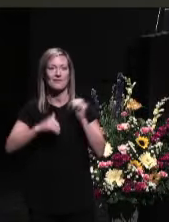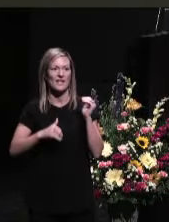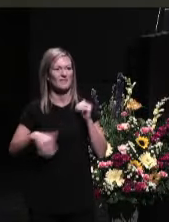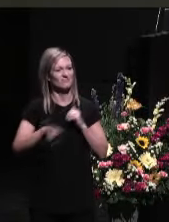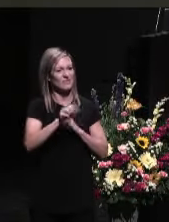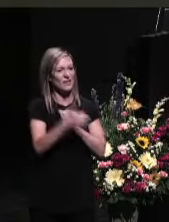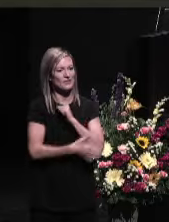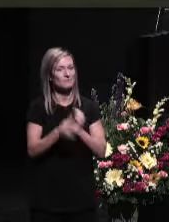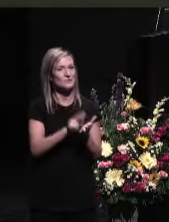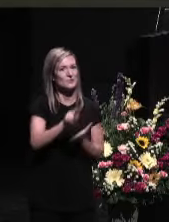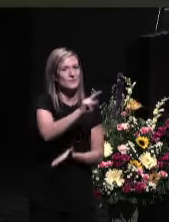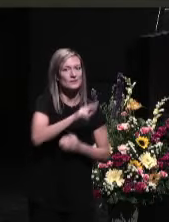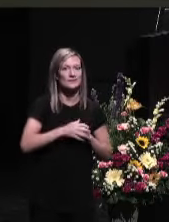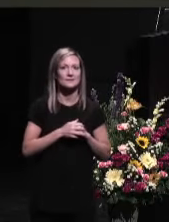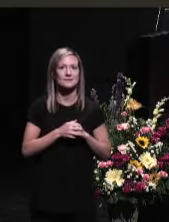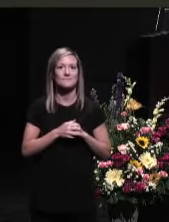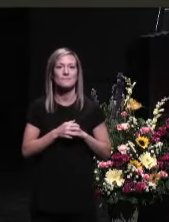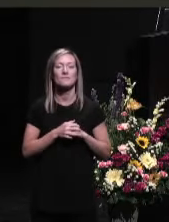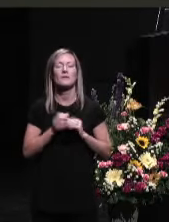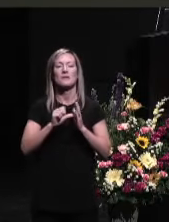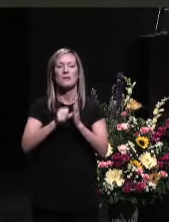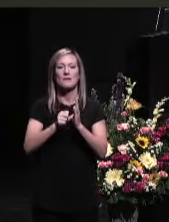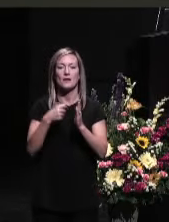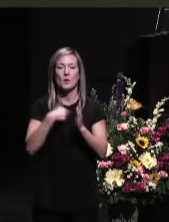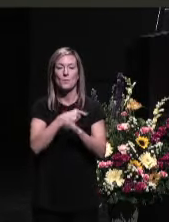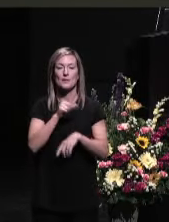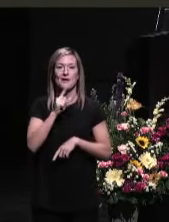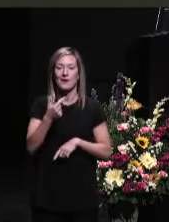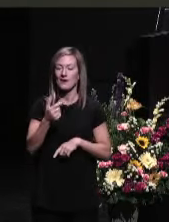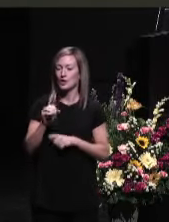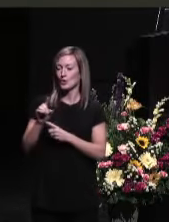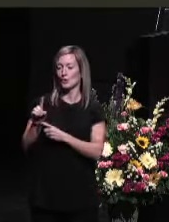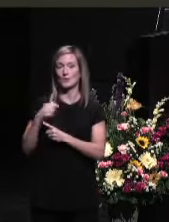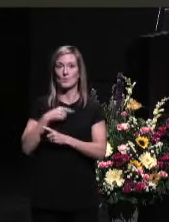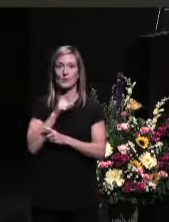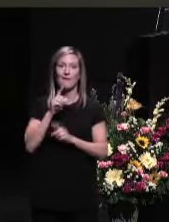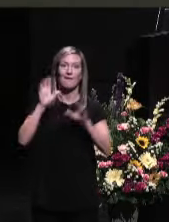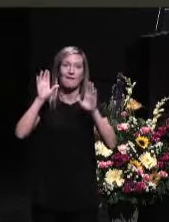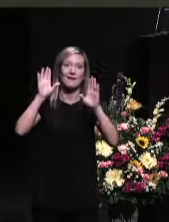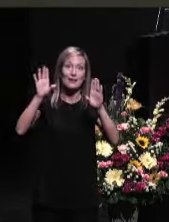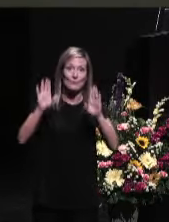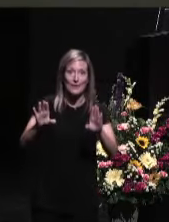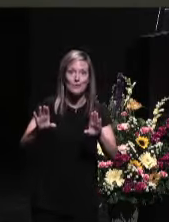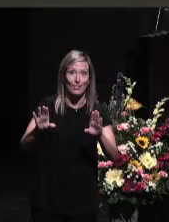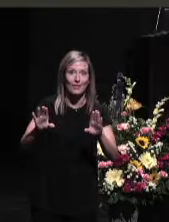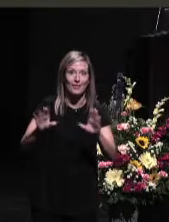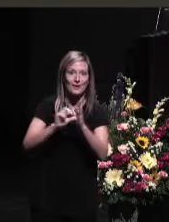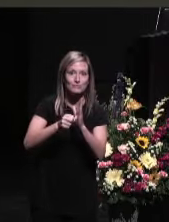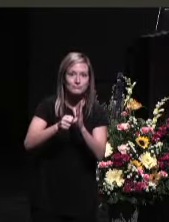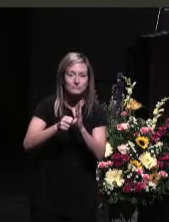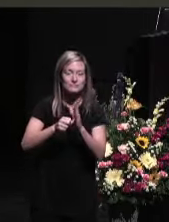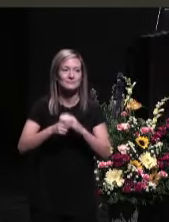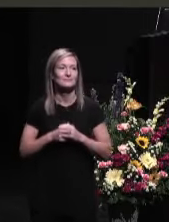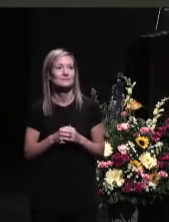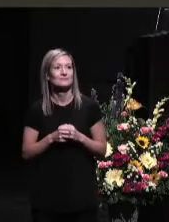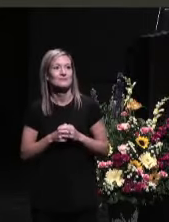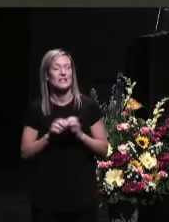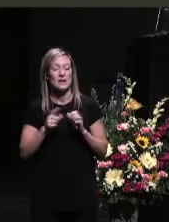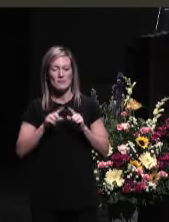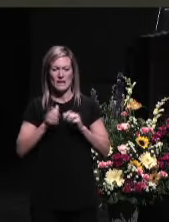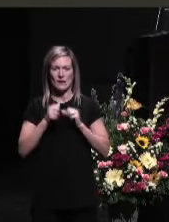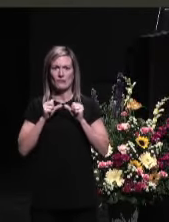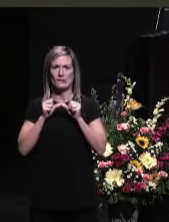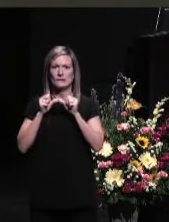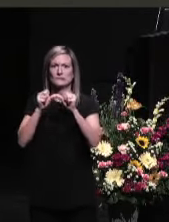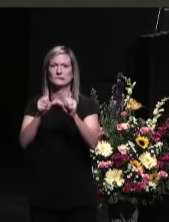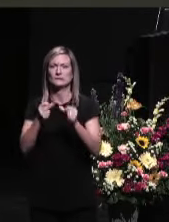are. And I want to repeat that, how good we are. We're incredible. It is challenging, though, to sustain this in light of our dual